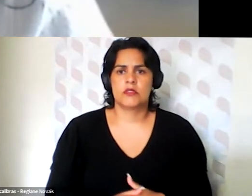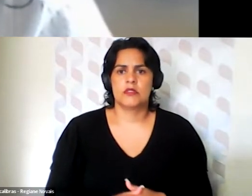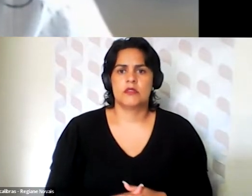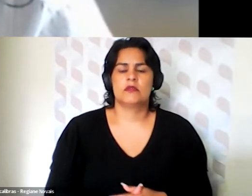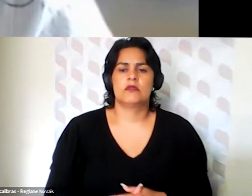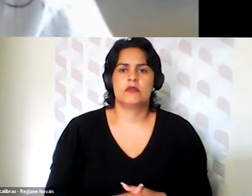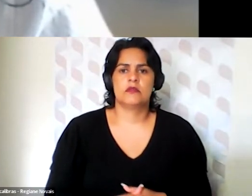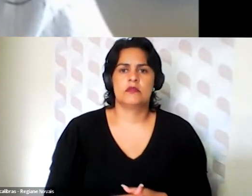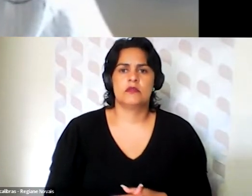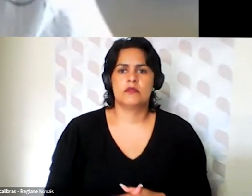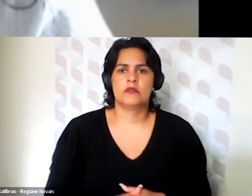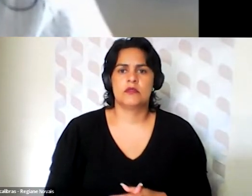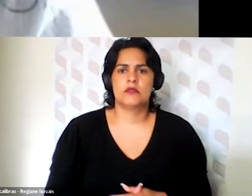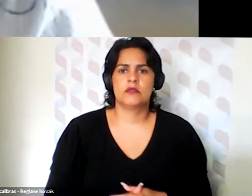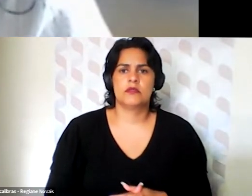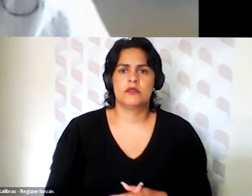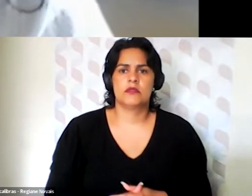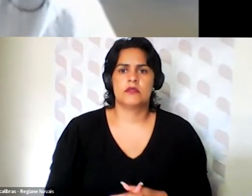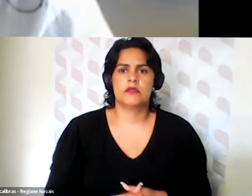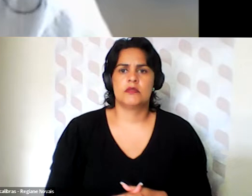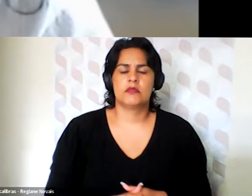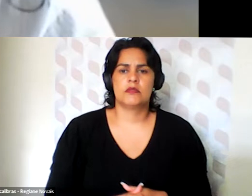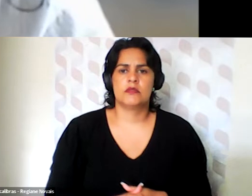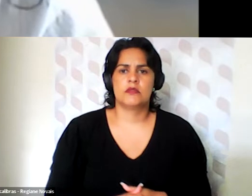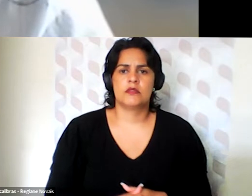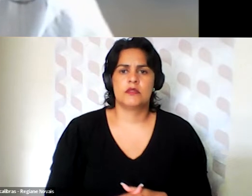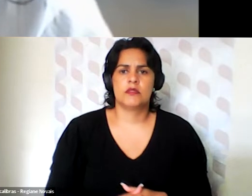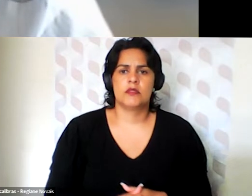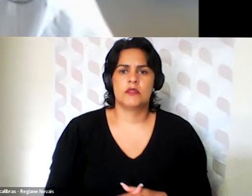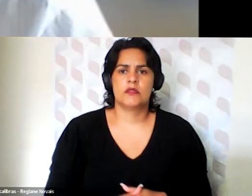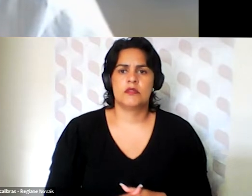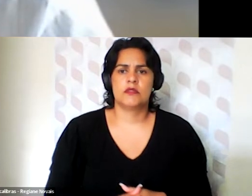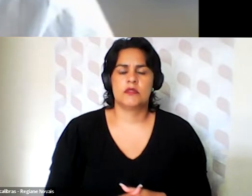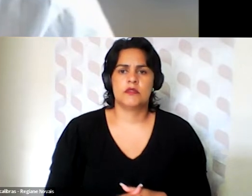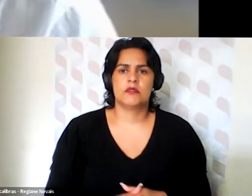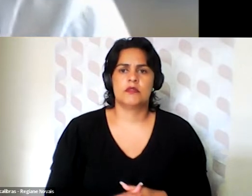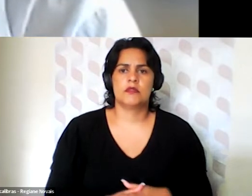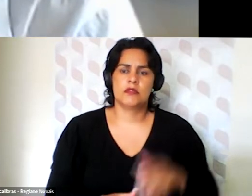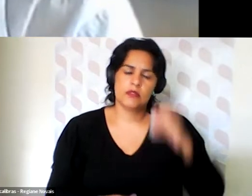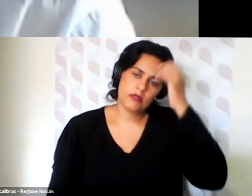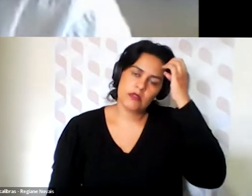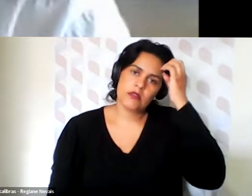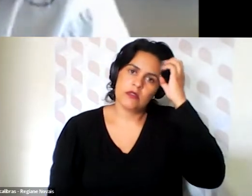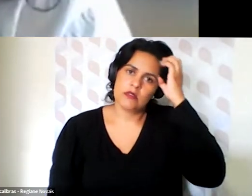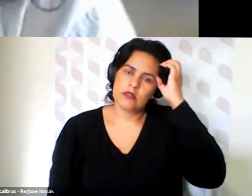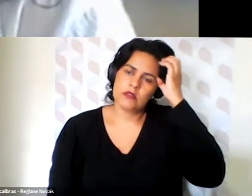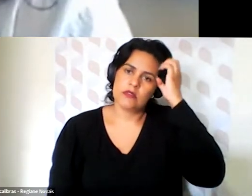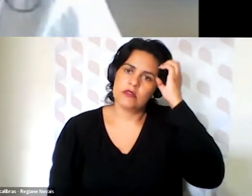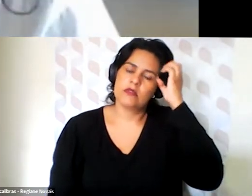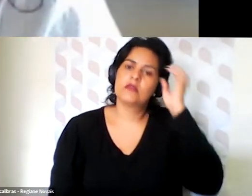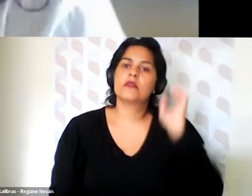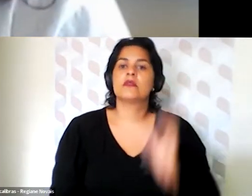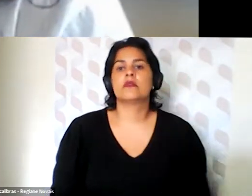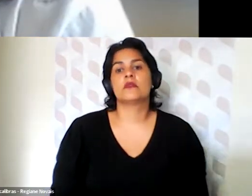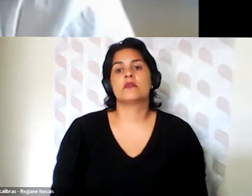of Human Rights Defenders, several indigenous, labor, and environmental organizations have pointed out. We have just launched a research,